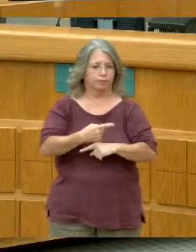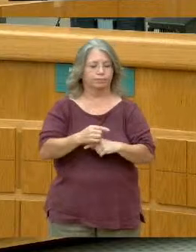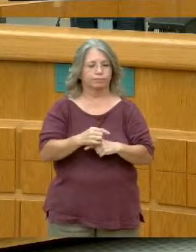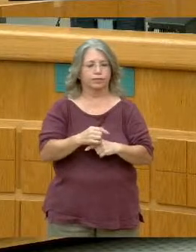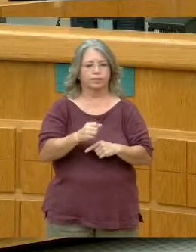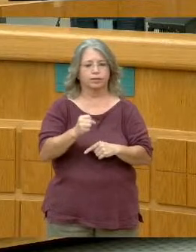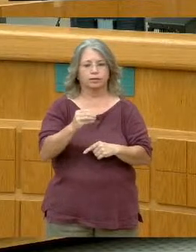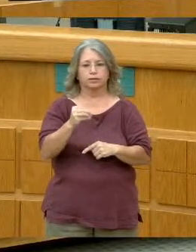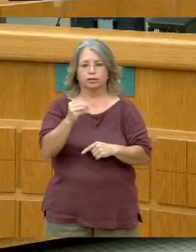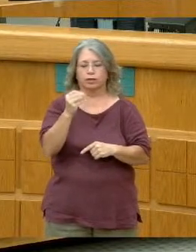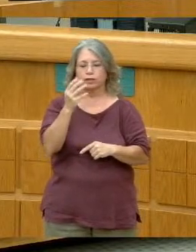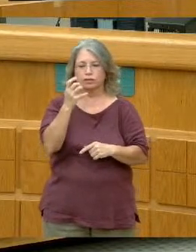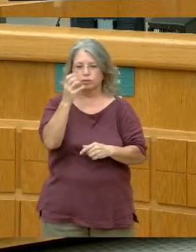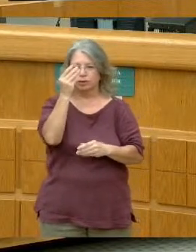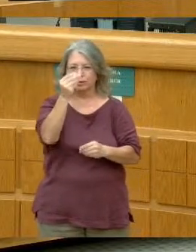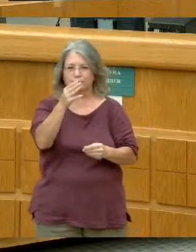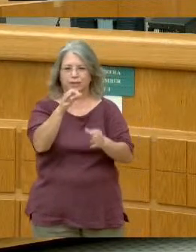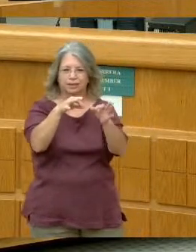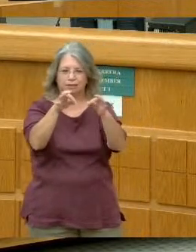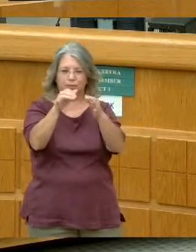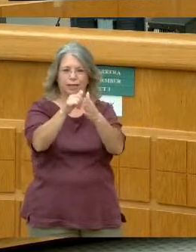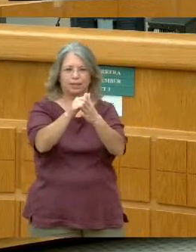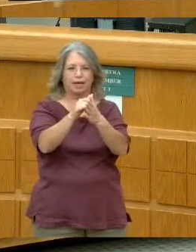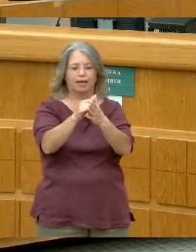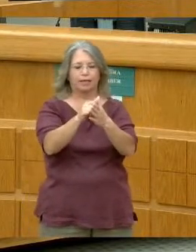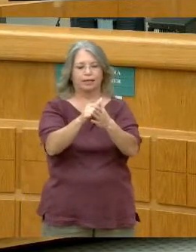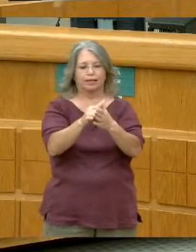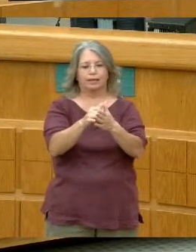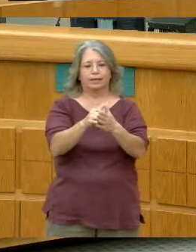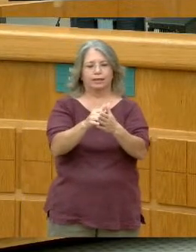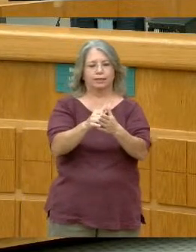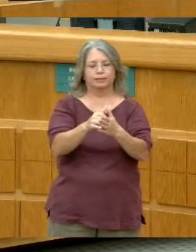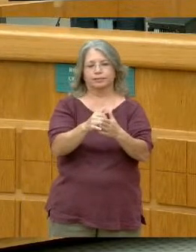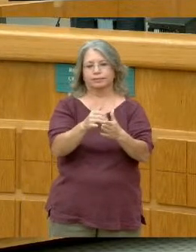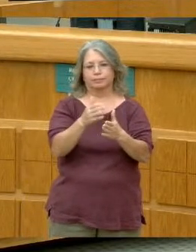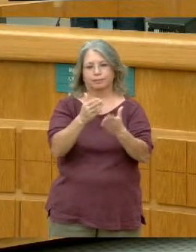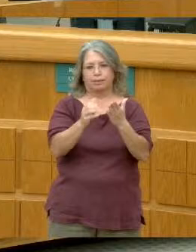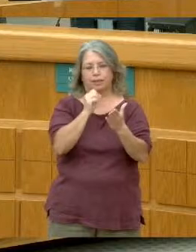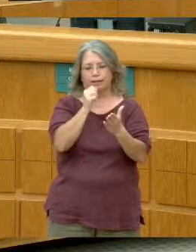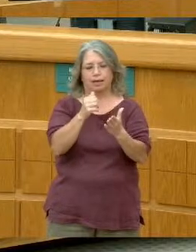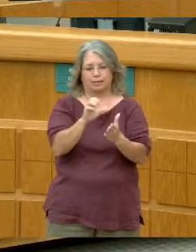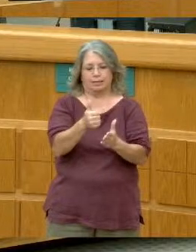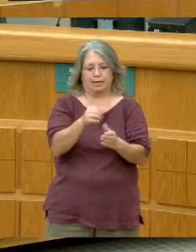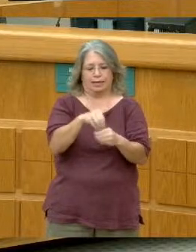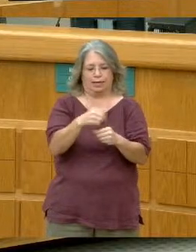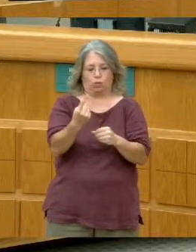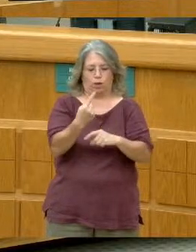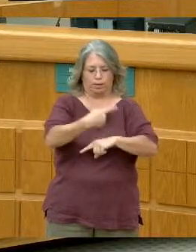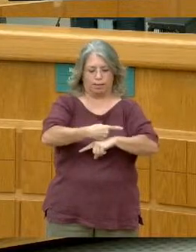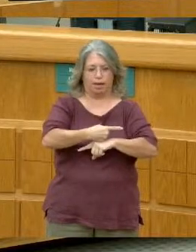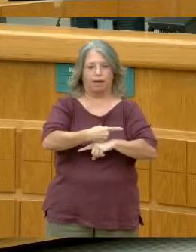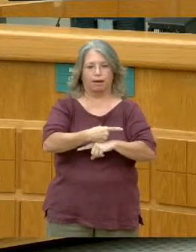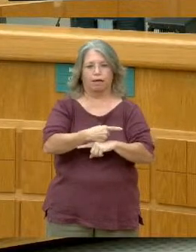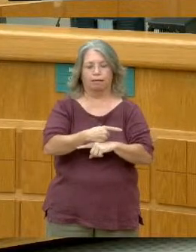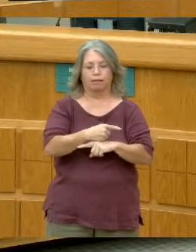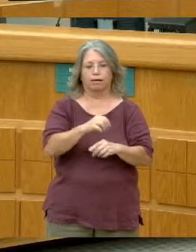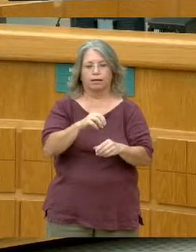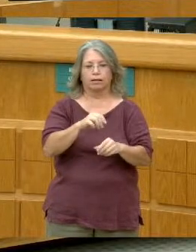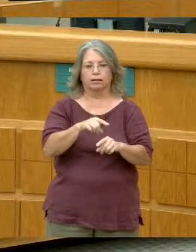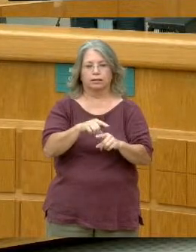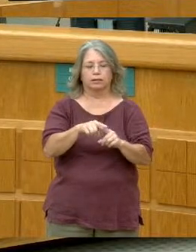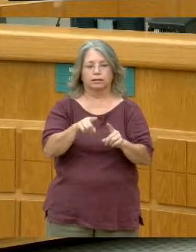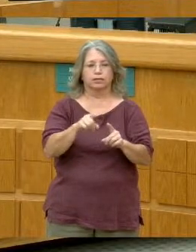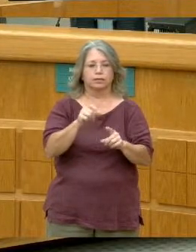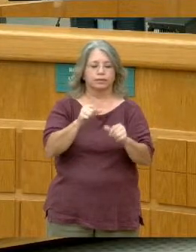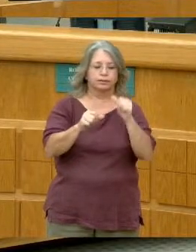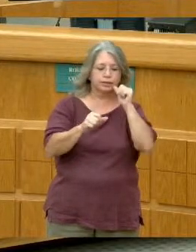put that in context, that the number of deaths in one day wasn't 10, it was something less than that. The week has been about 8 a day. Yesterday